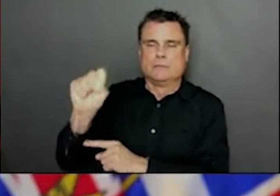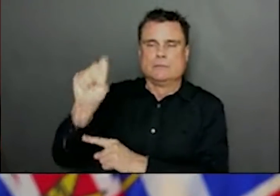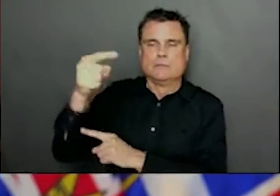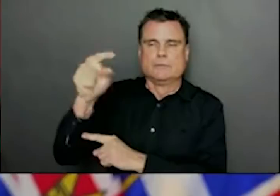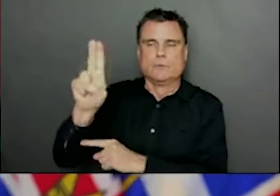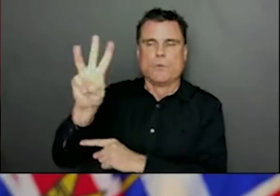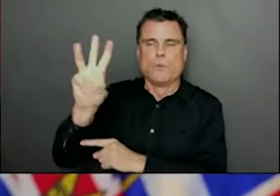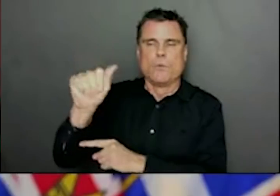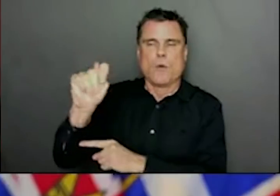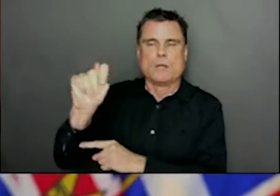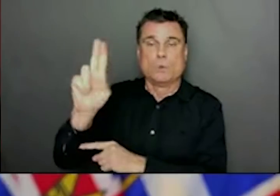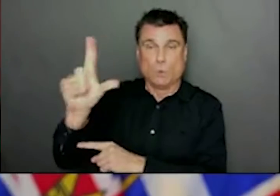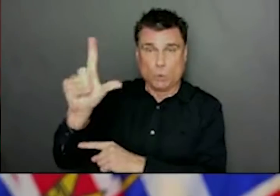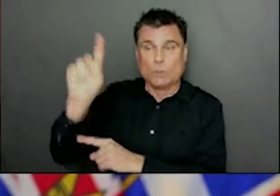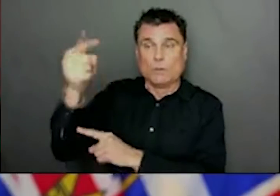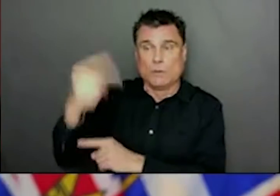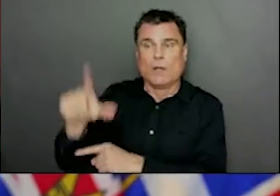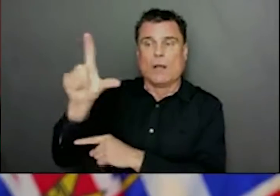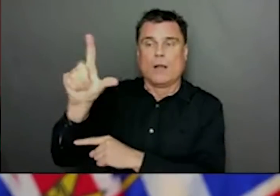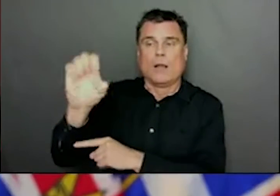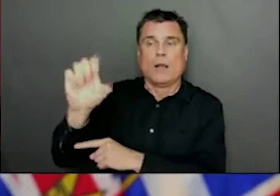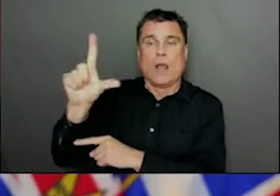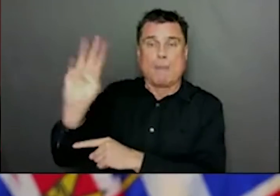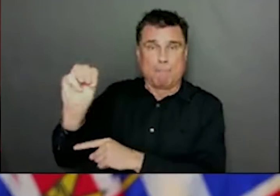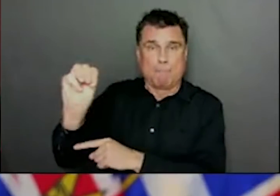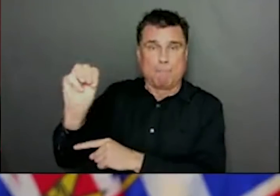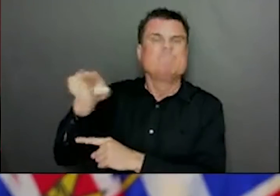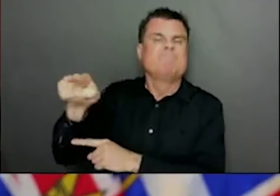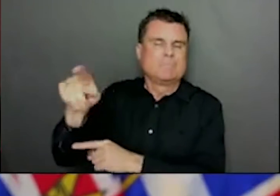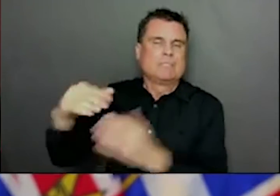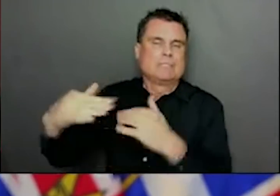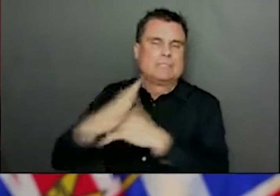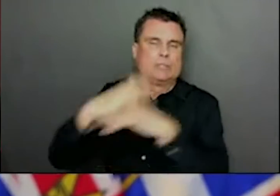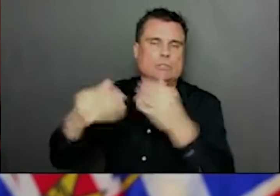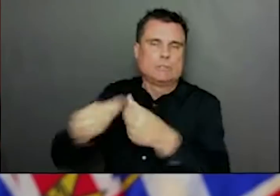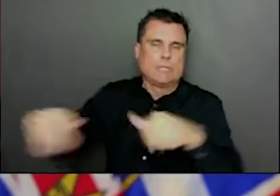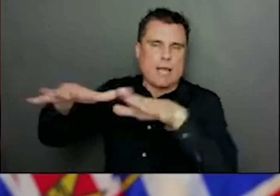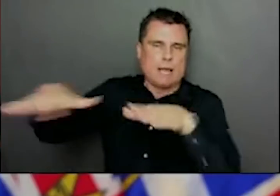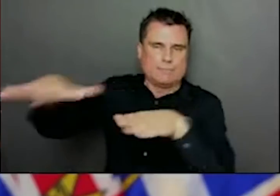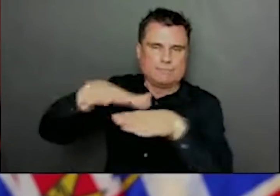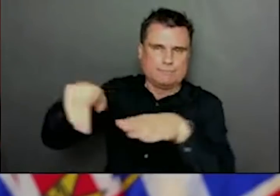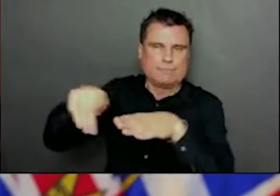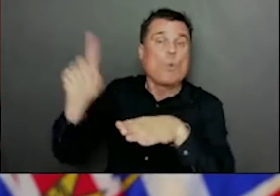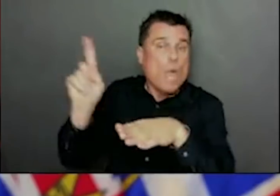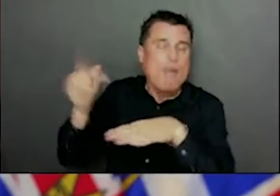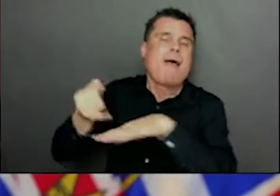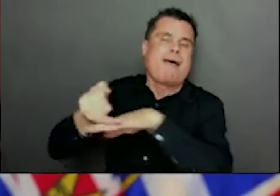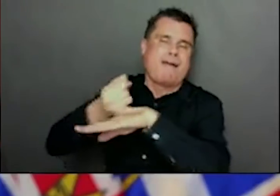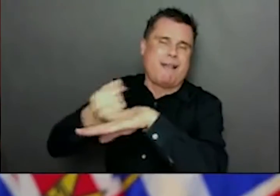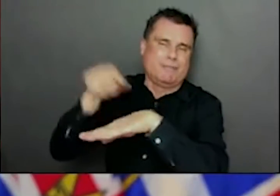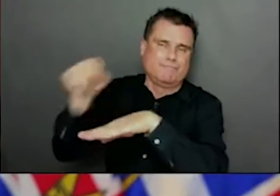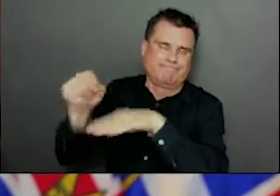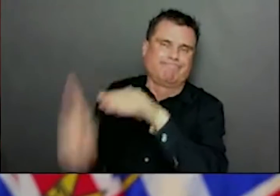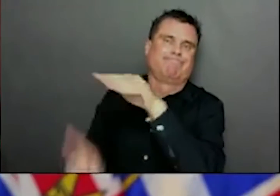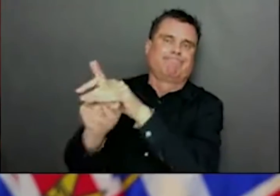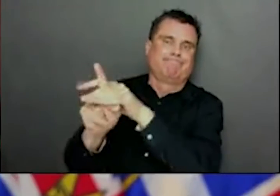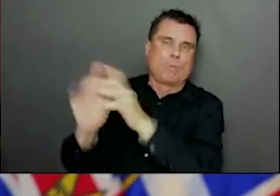Island Health area, giving us 51 active outbreaks in long-term care and assisted living and 10 in acute